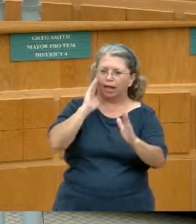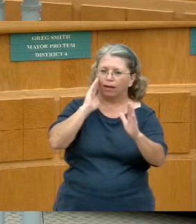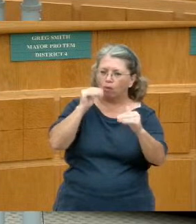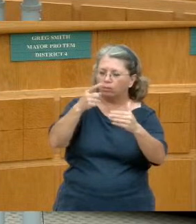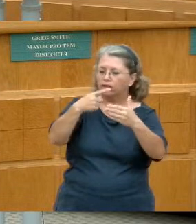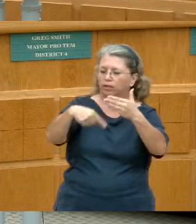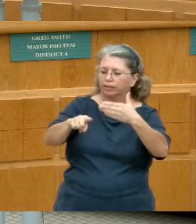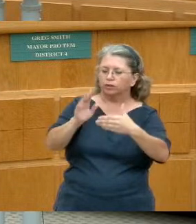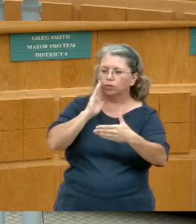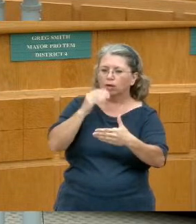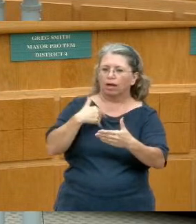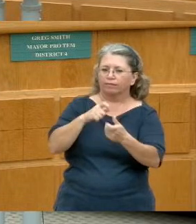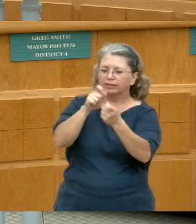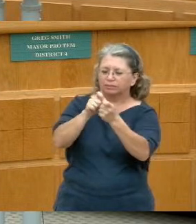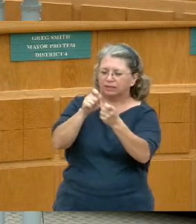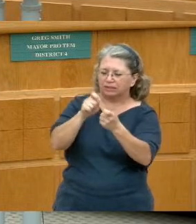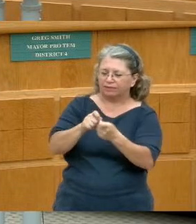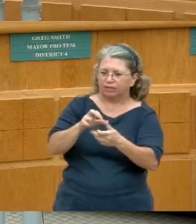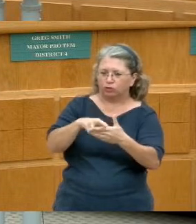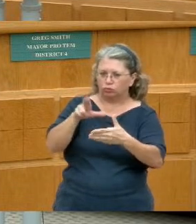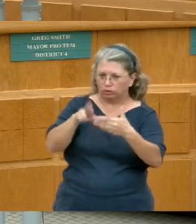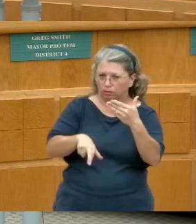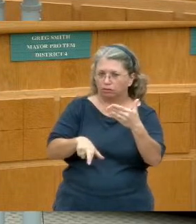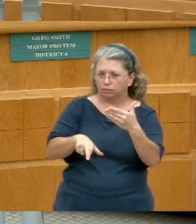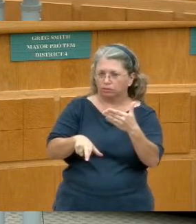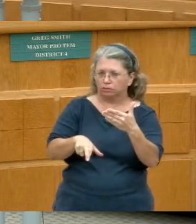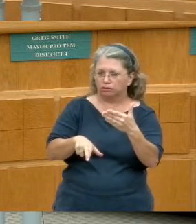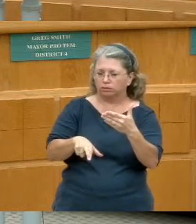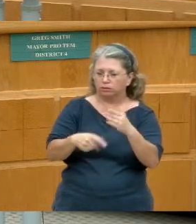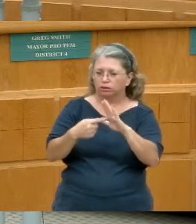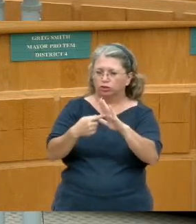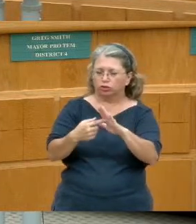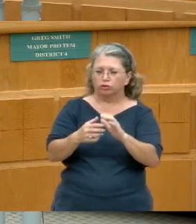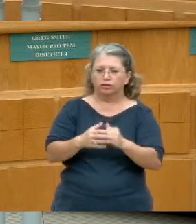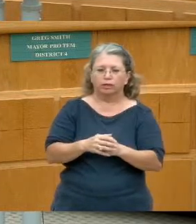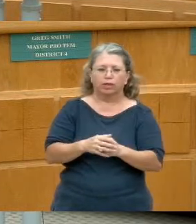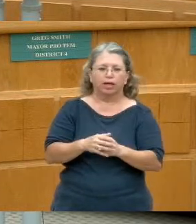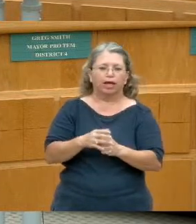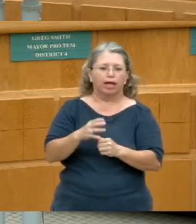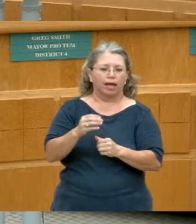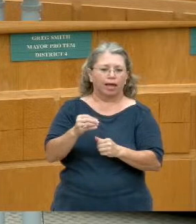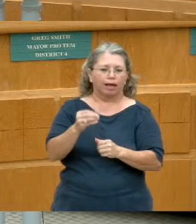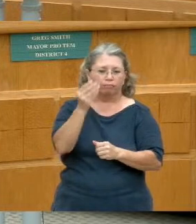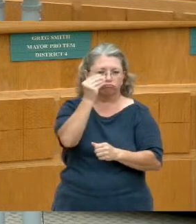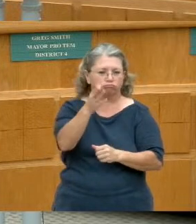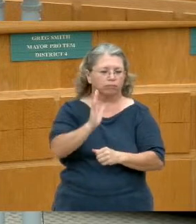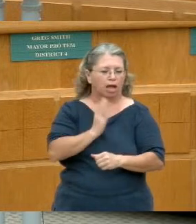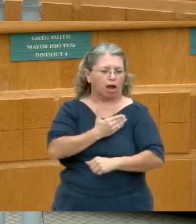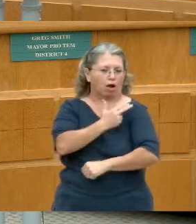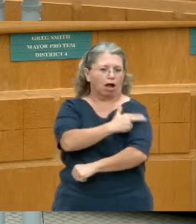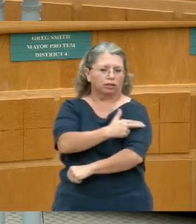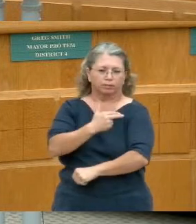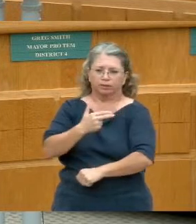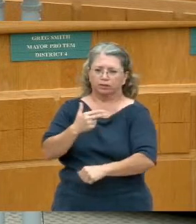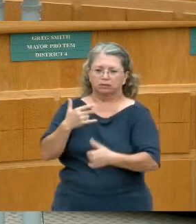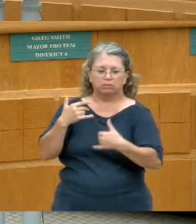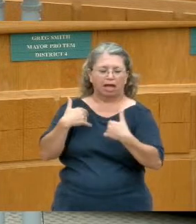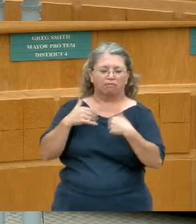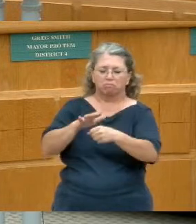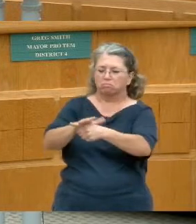results to show you on that. We're definitely looking into it. And the hospitals are well within capacity, and everybody should rest assured that